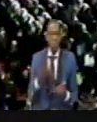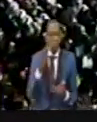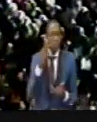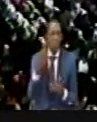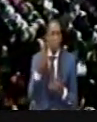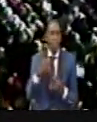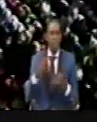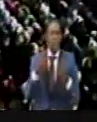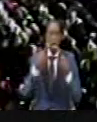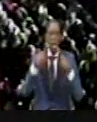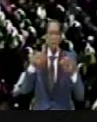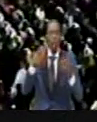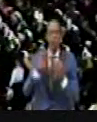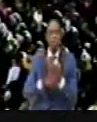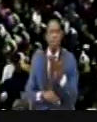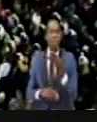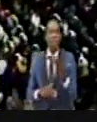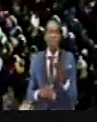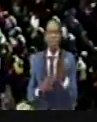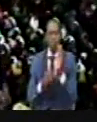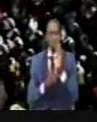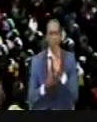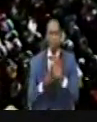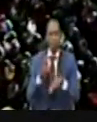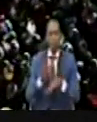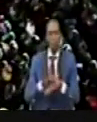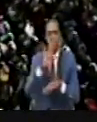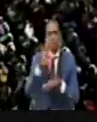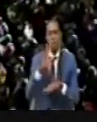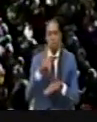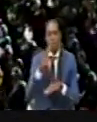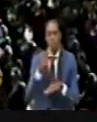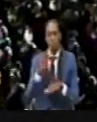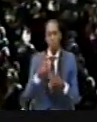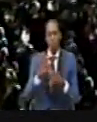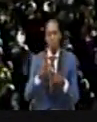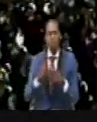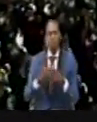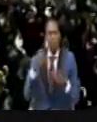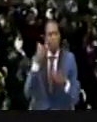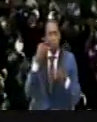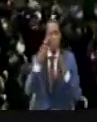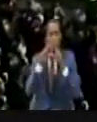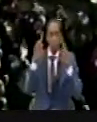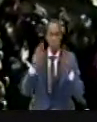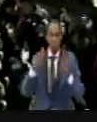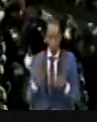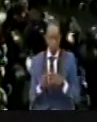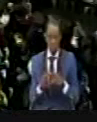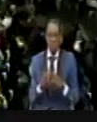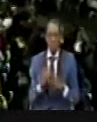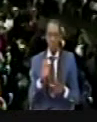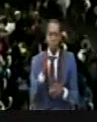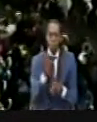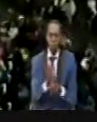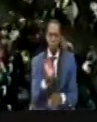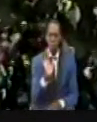I hope this evening, visit the link going on the screen right